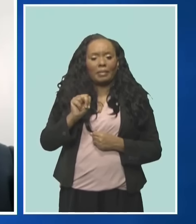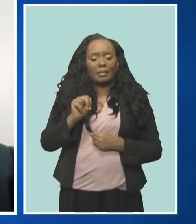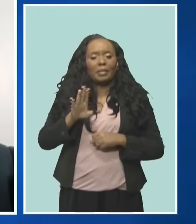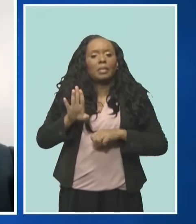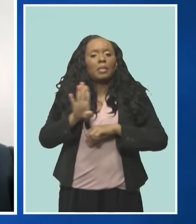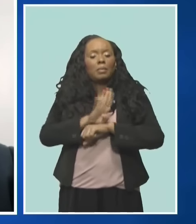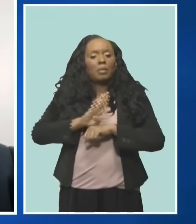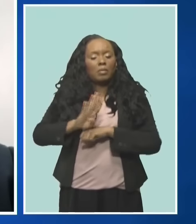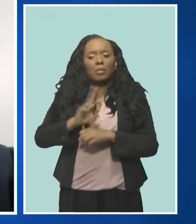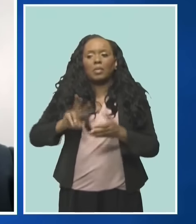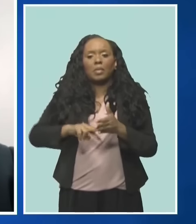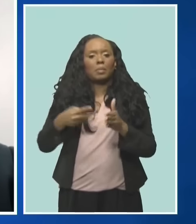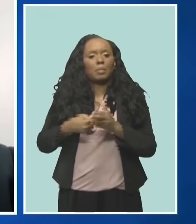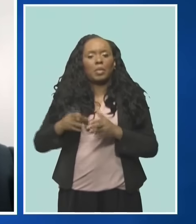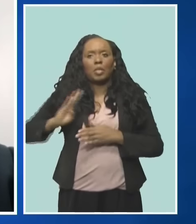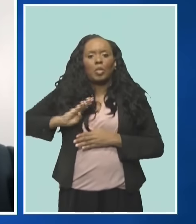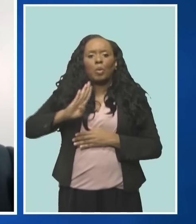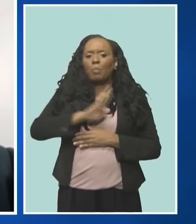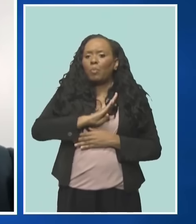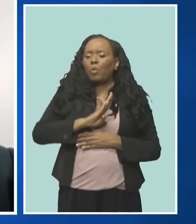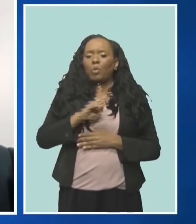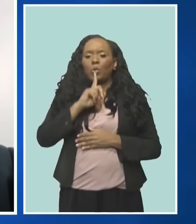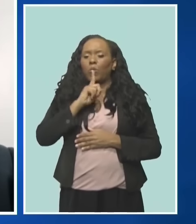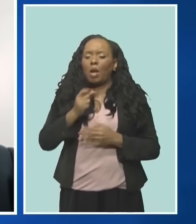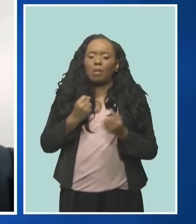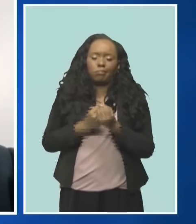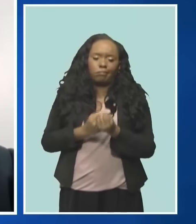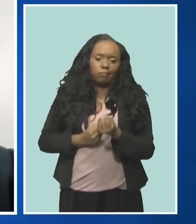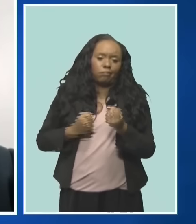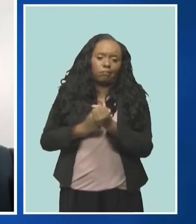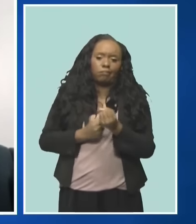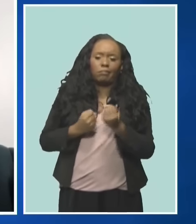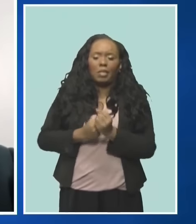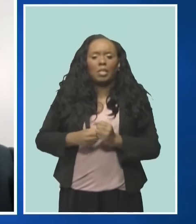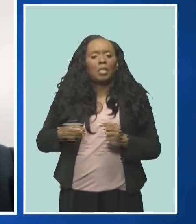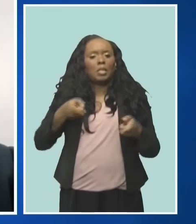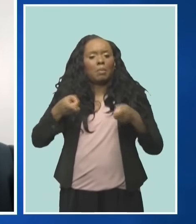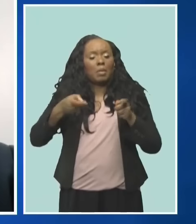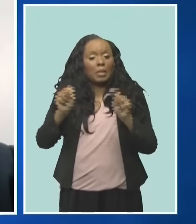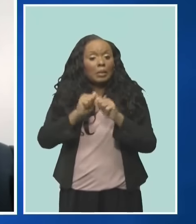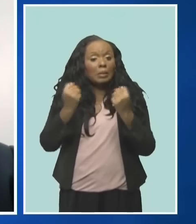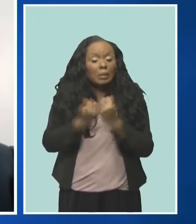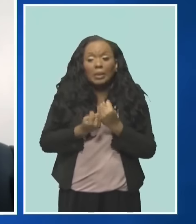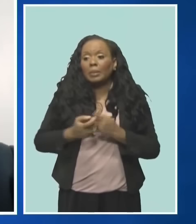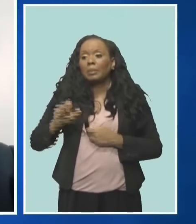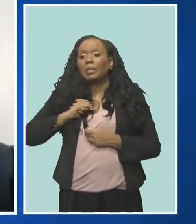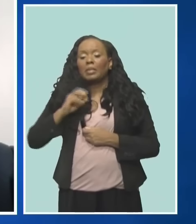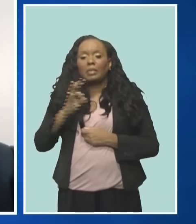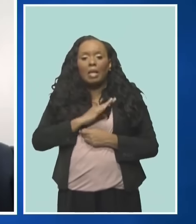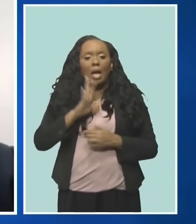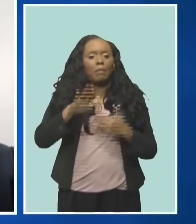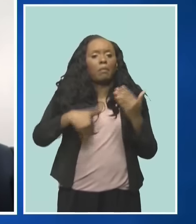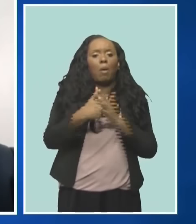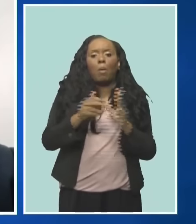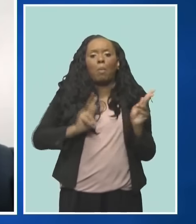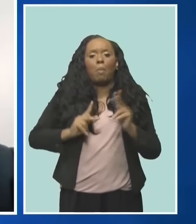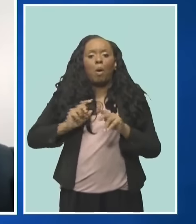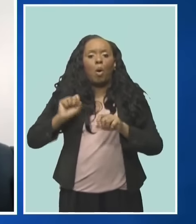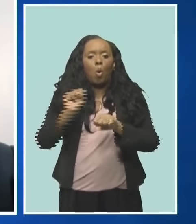to the dedication of the board, the management team, the staff, and the resilience of the tourism industry.